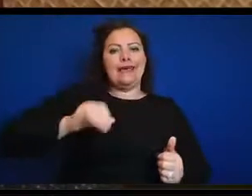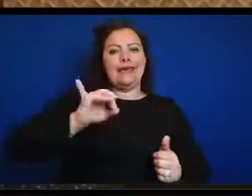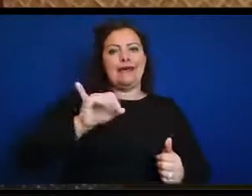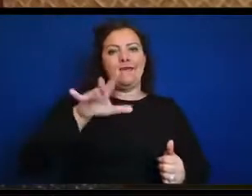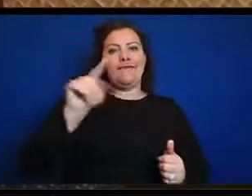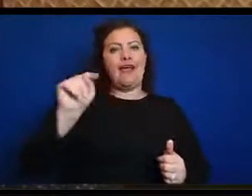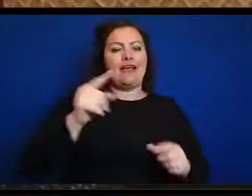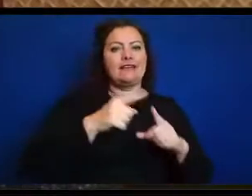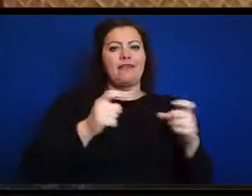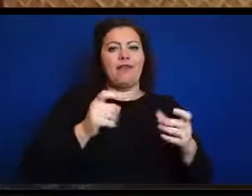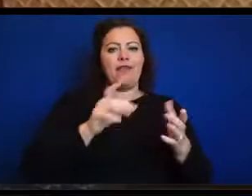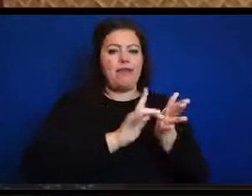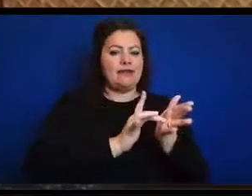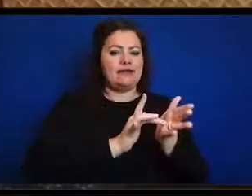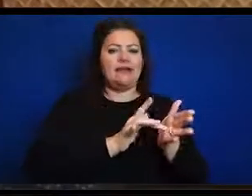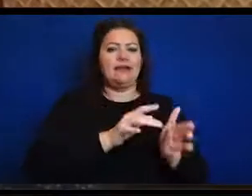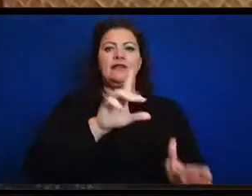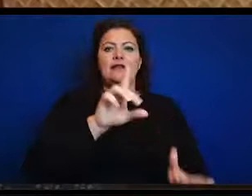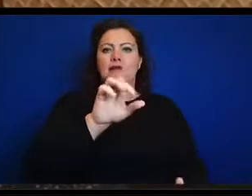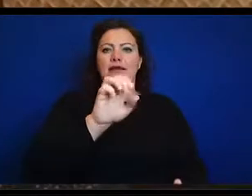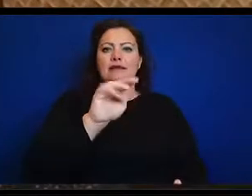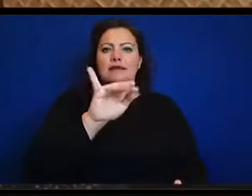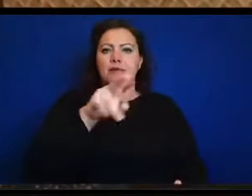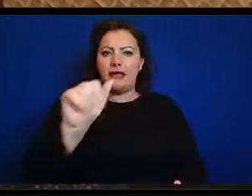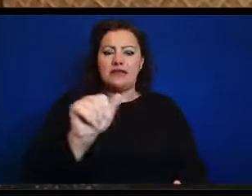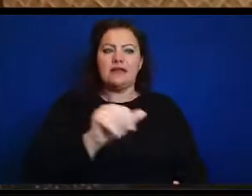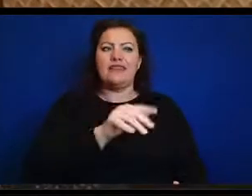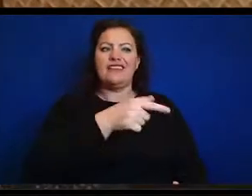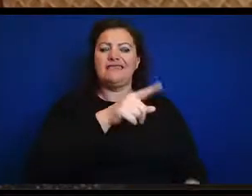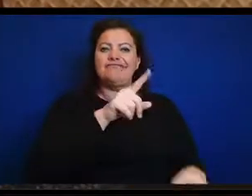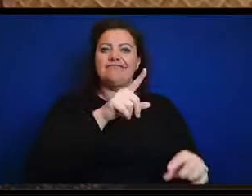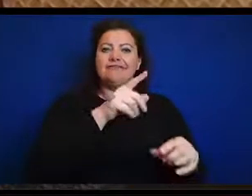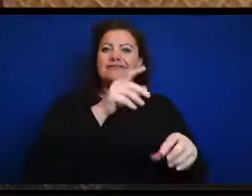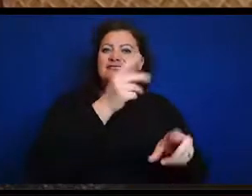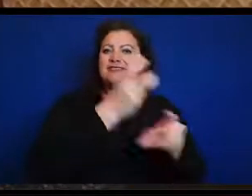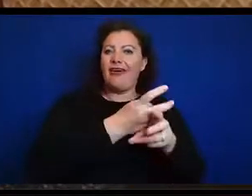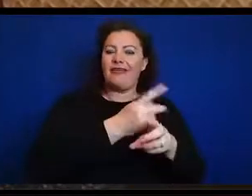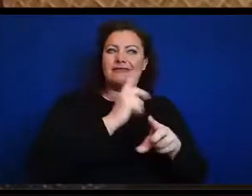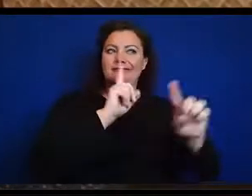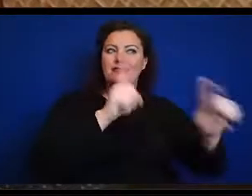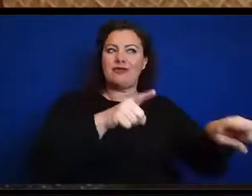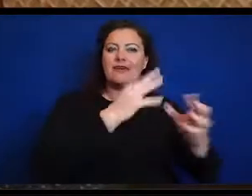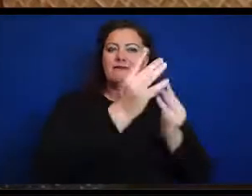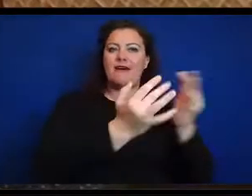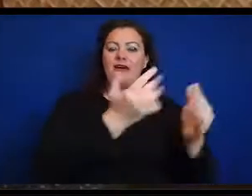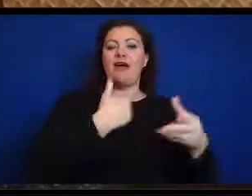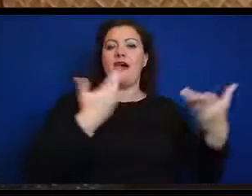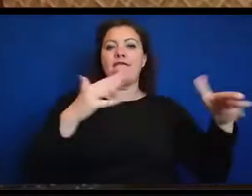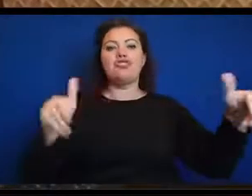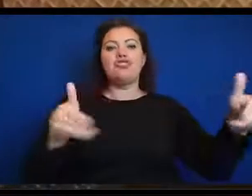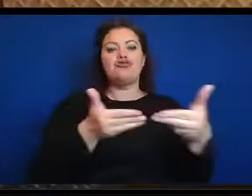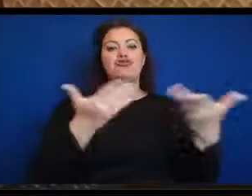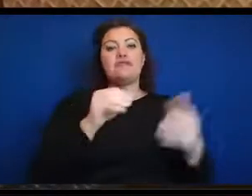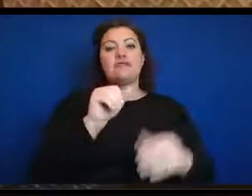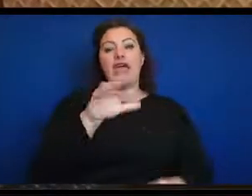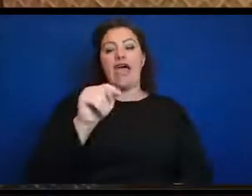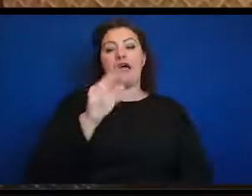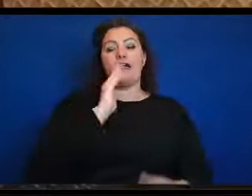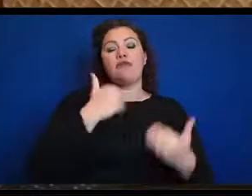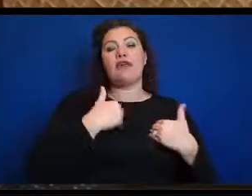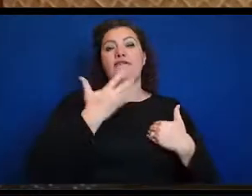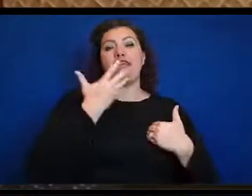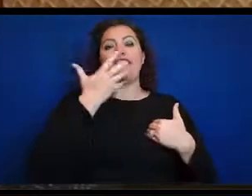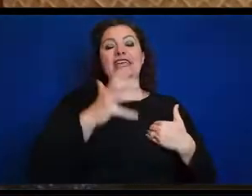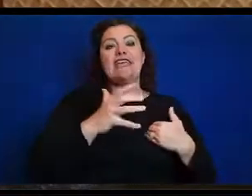react to a fire. I've introduced legislation, the Housing Temperature Safety Act, which would require the installation of heat sensors in federally